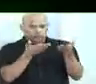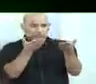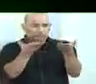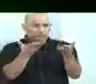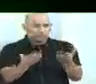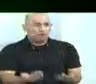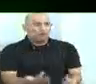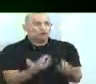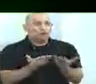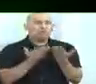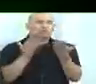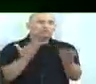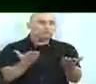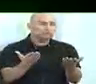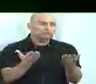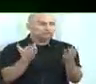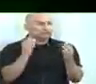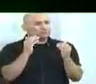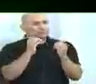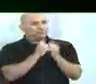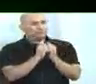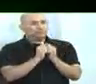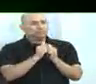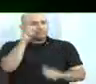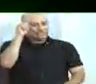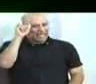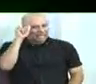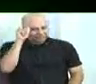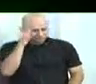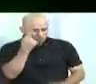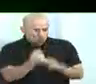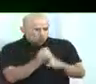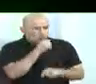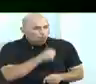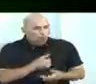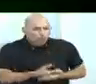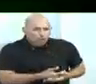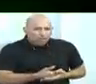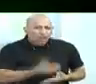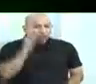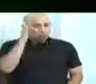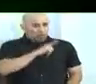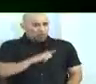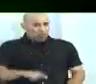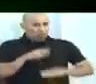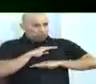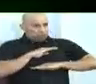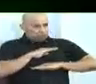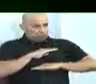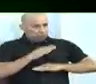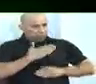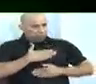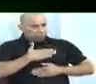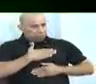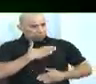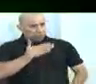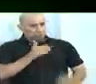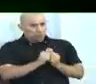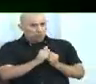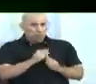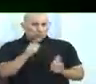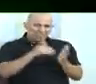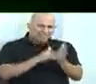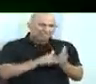burnt offerings, with calves a year old? Will the Lord be pleased with 1,000 of rams,